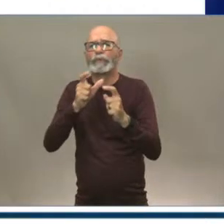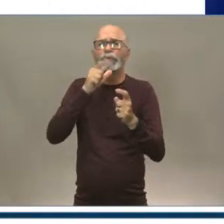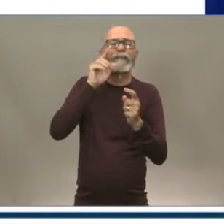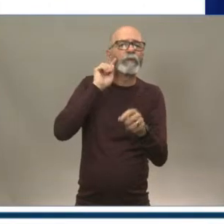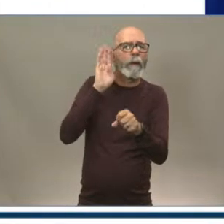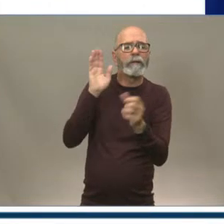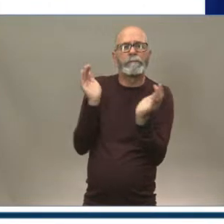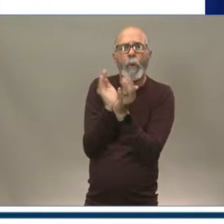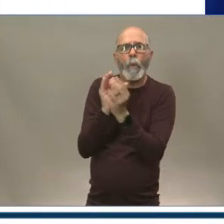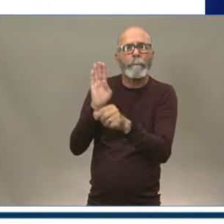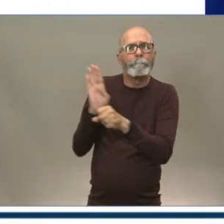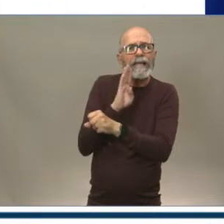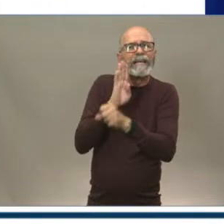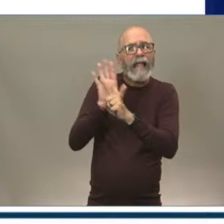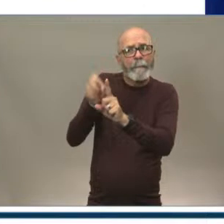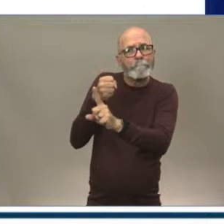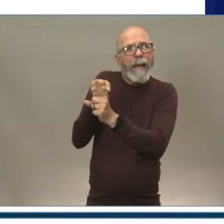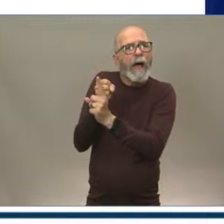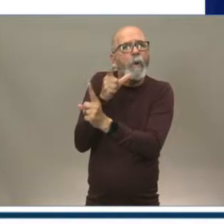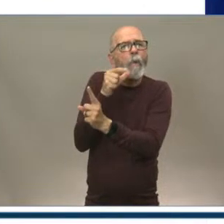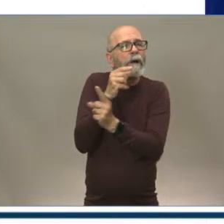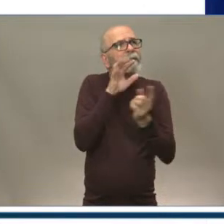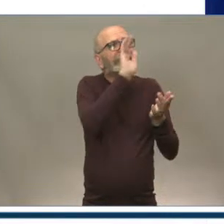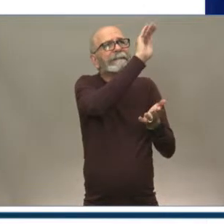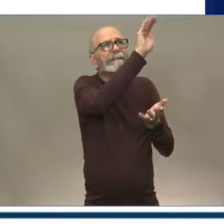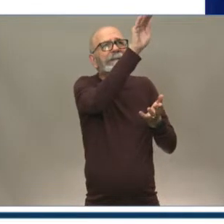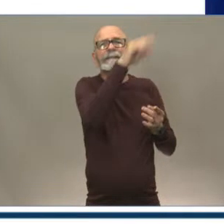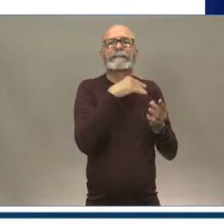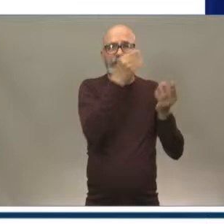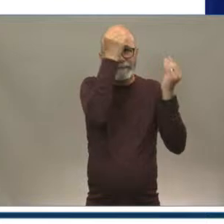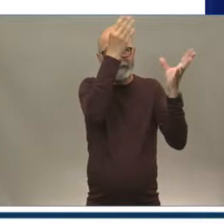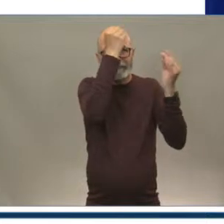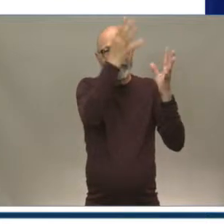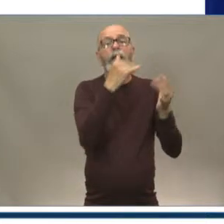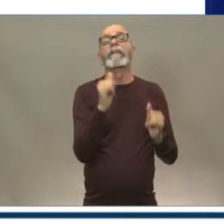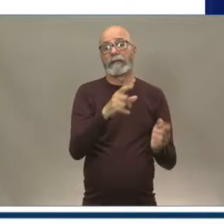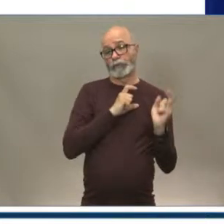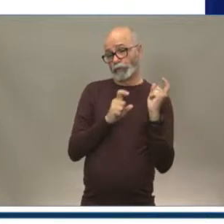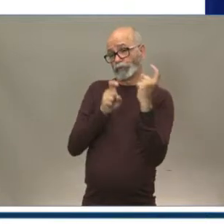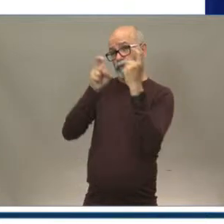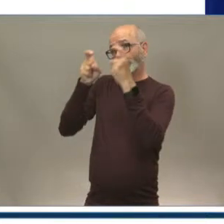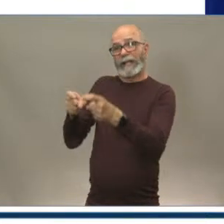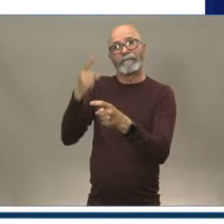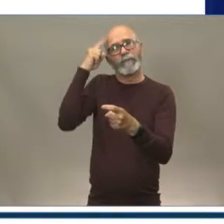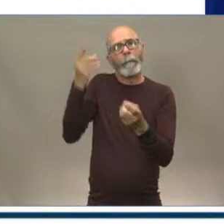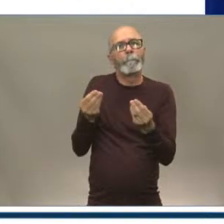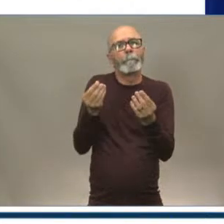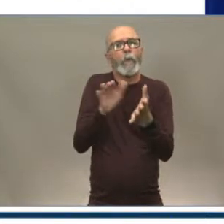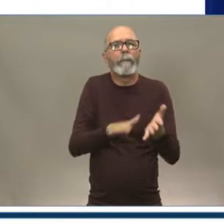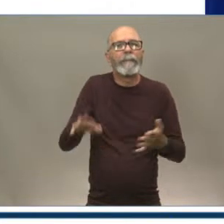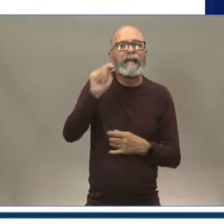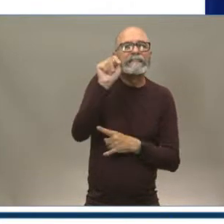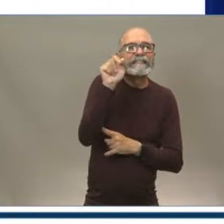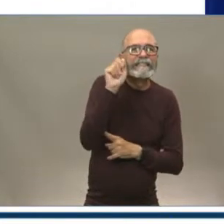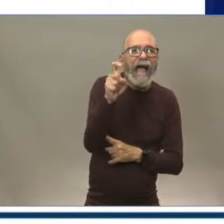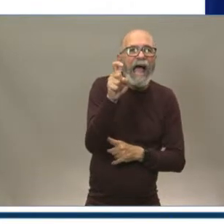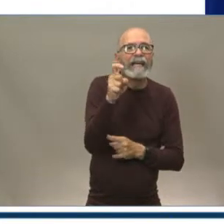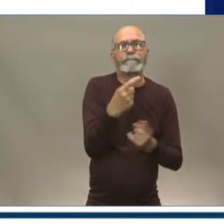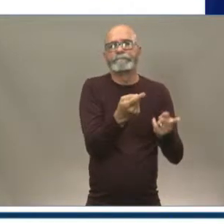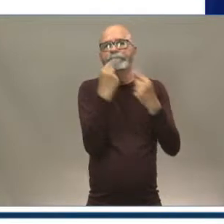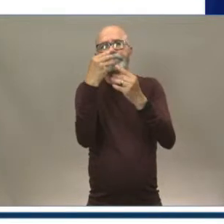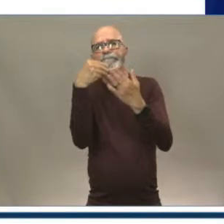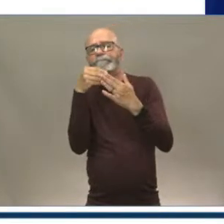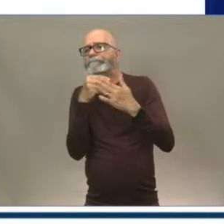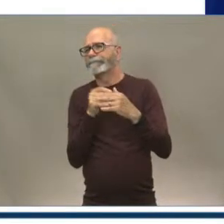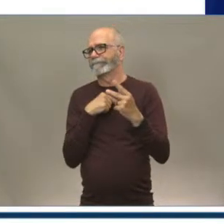Grant that I committed to and the previous grant that was committed to for property tax rebate. I know that